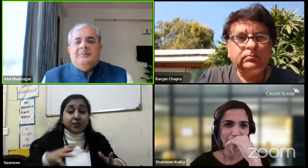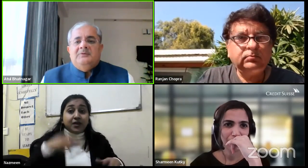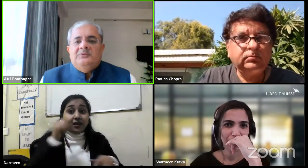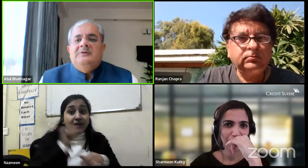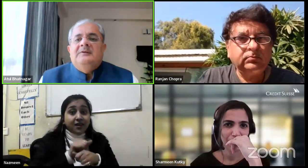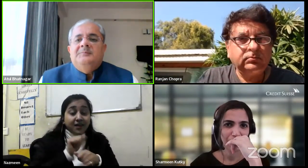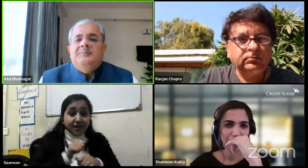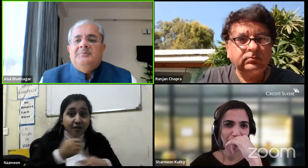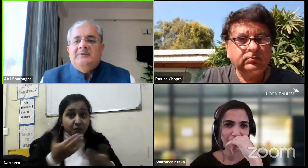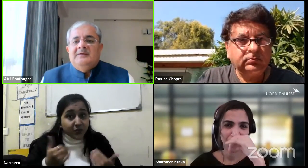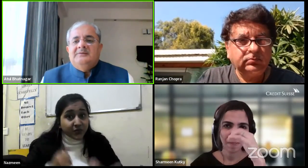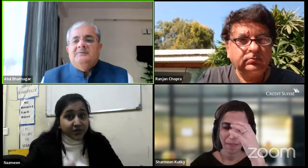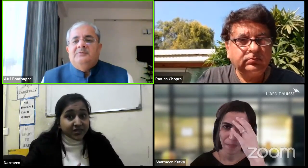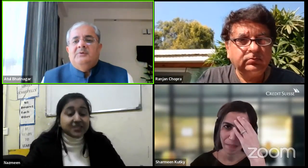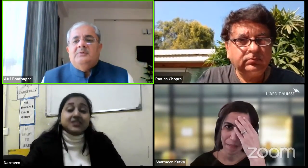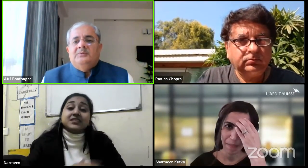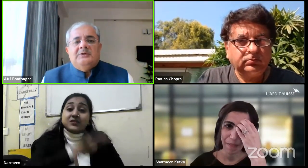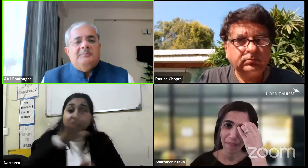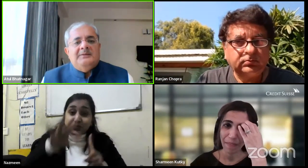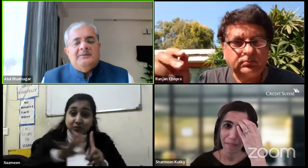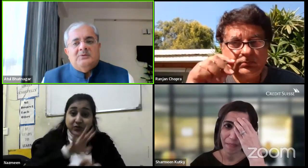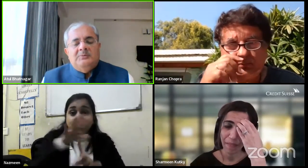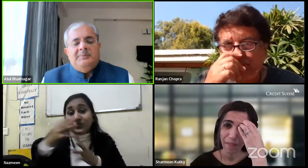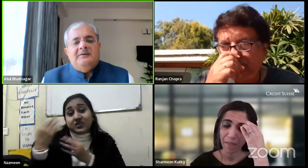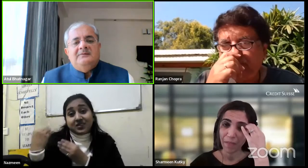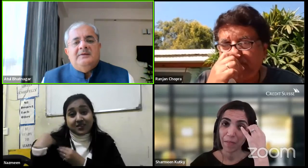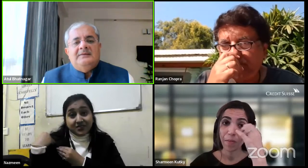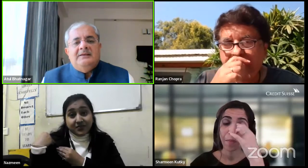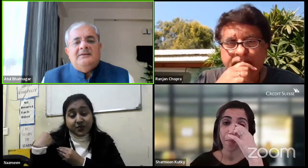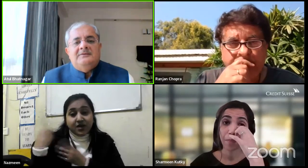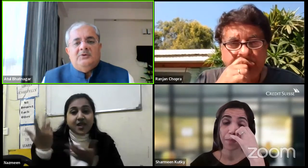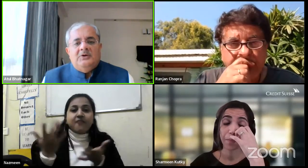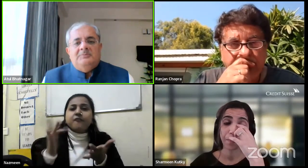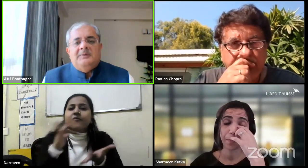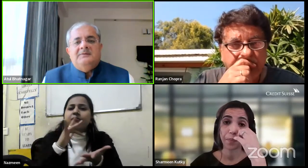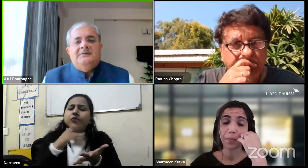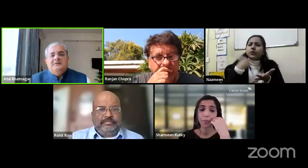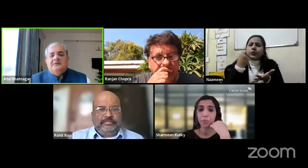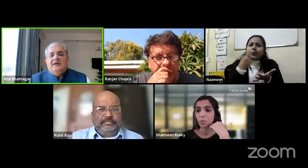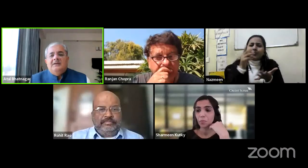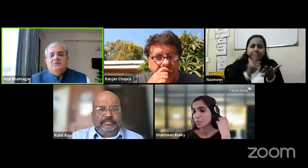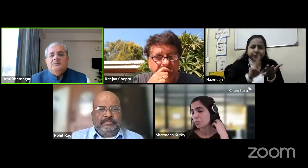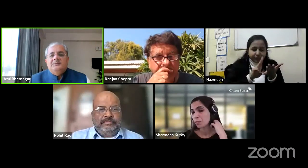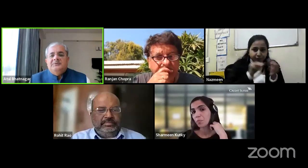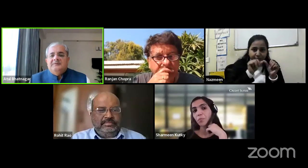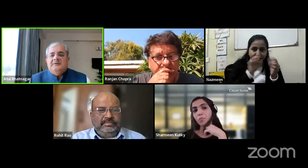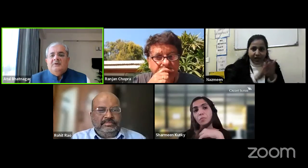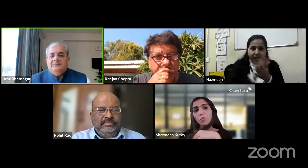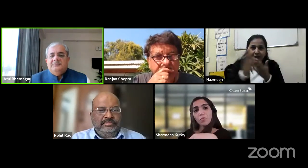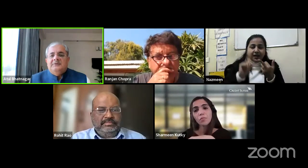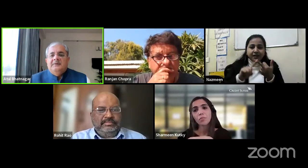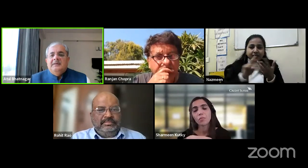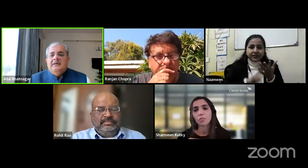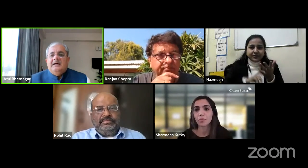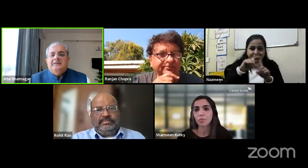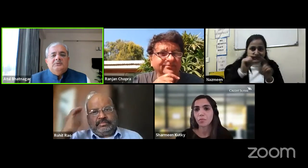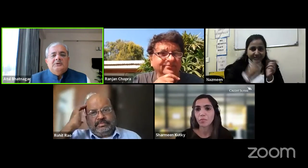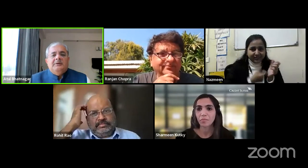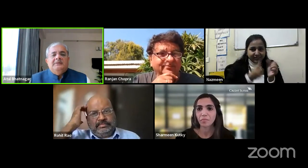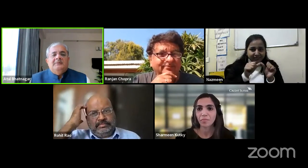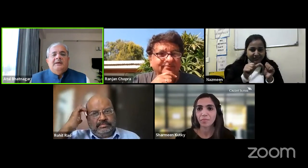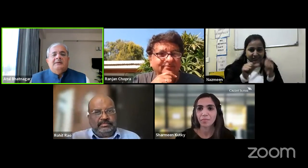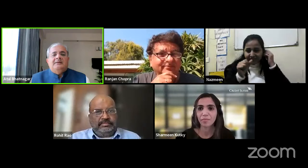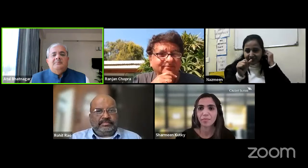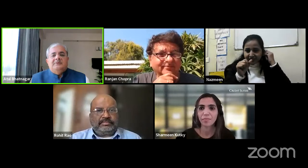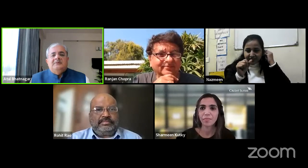the corporate social responsibility function for Kotak Mahindra Group and is designated joint president and group CSR officer at the